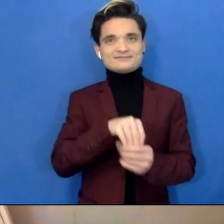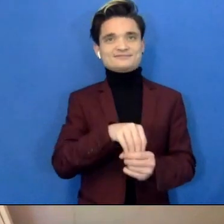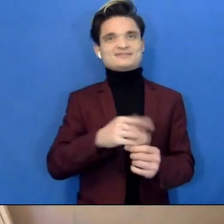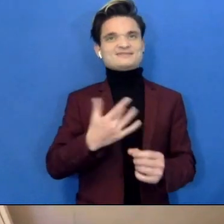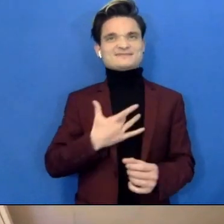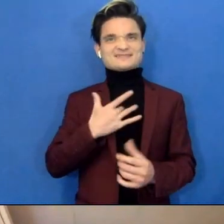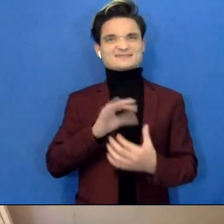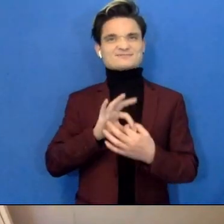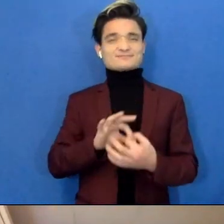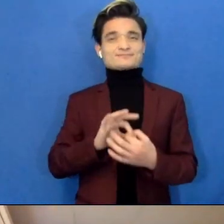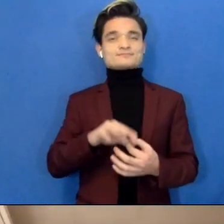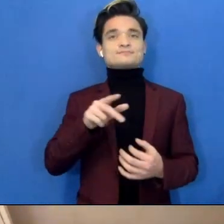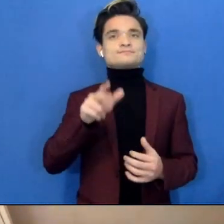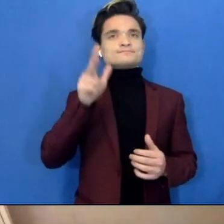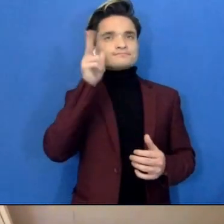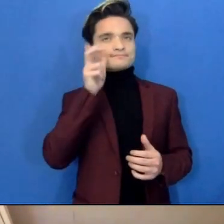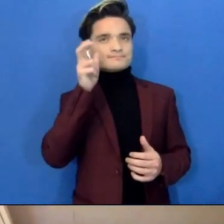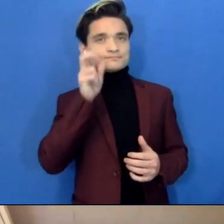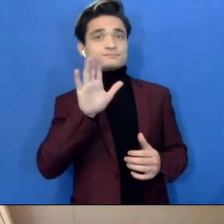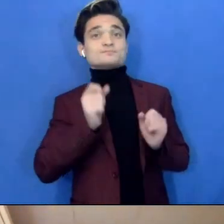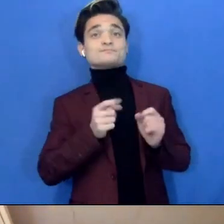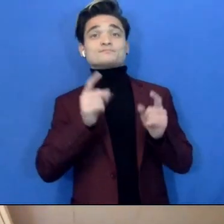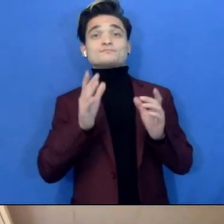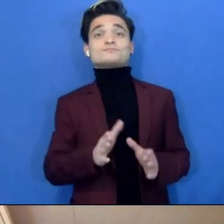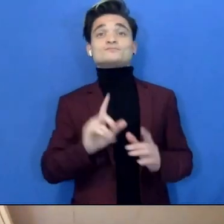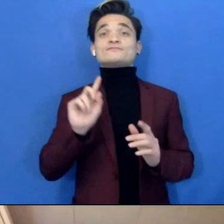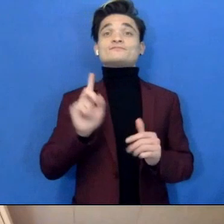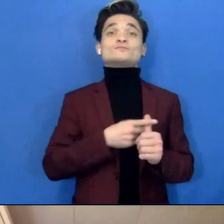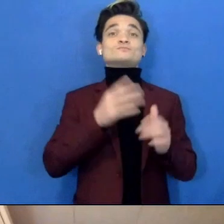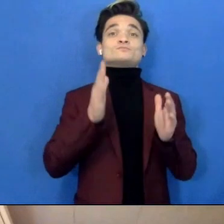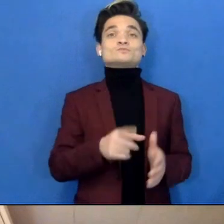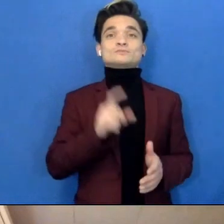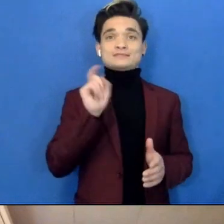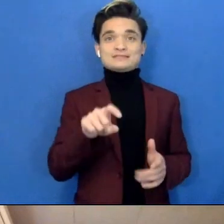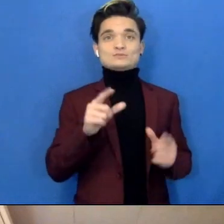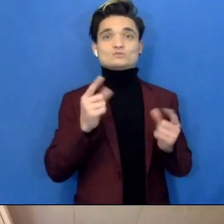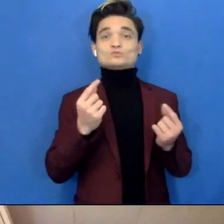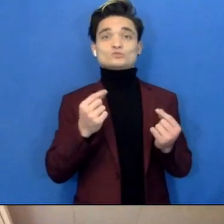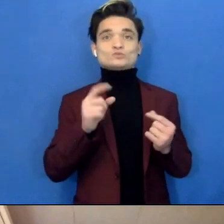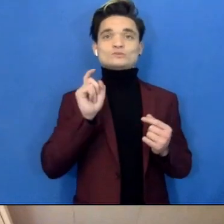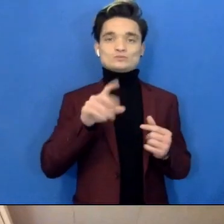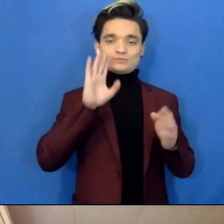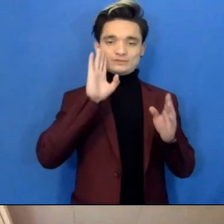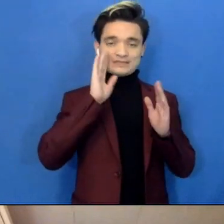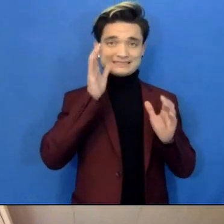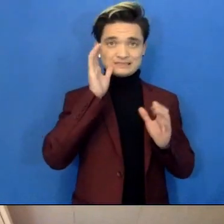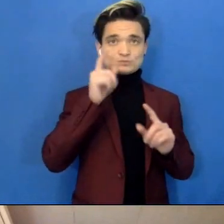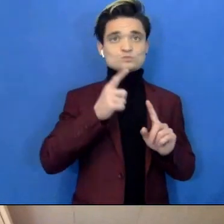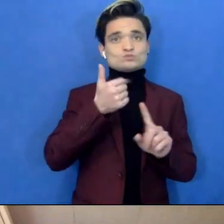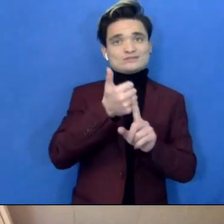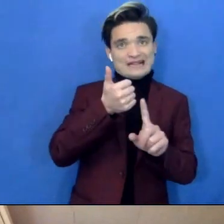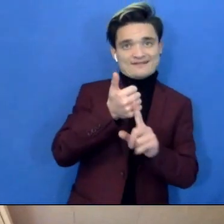person that you have to listen to is yourself. So if you embrace a